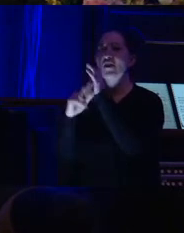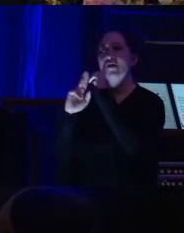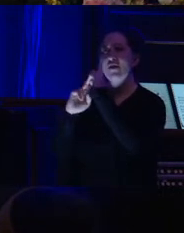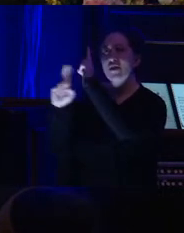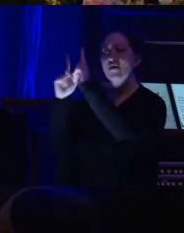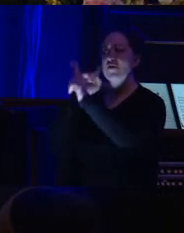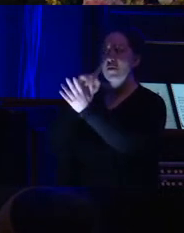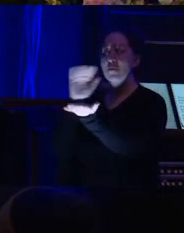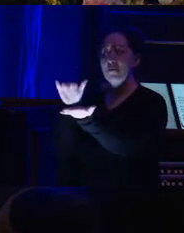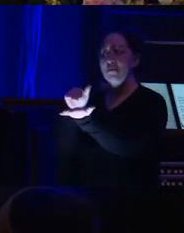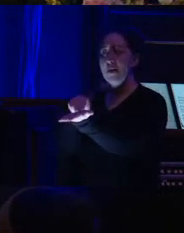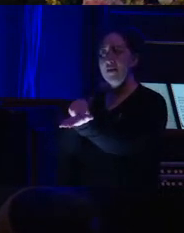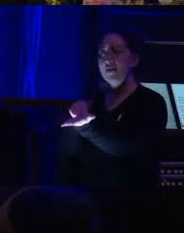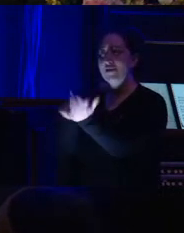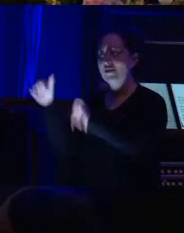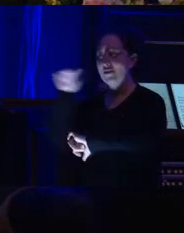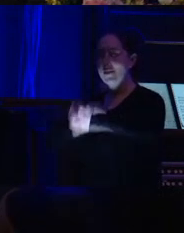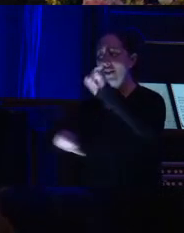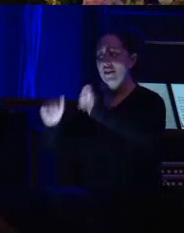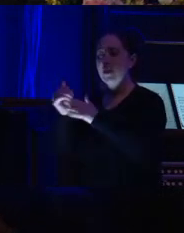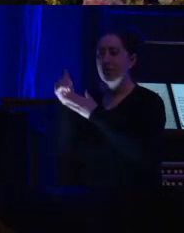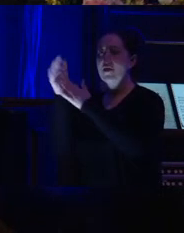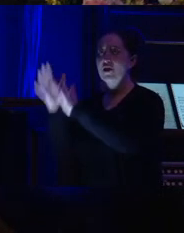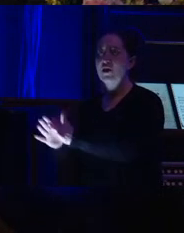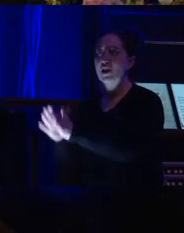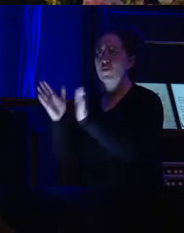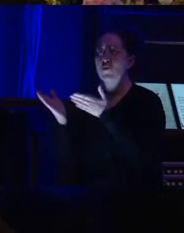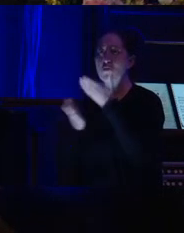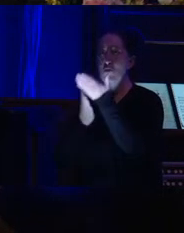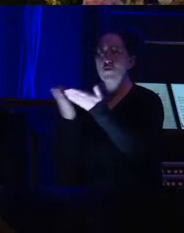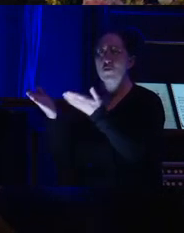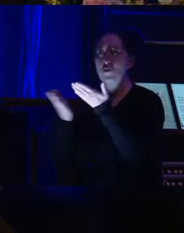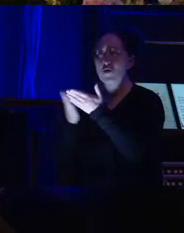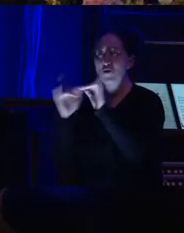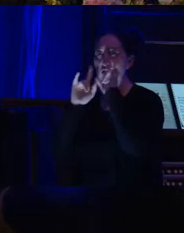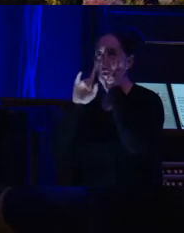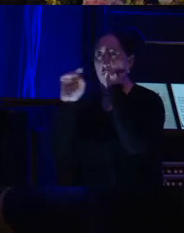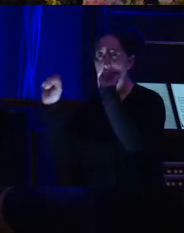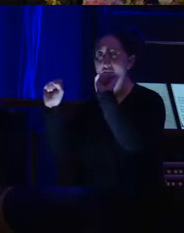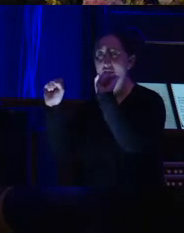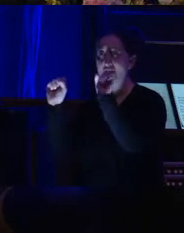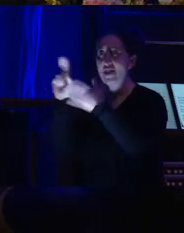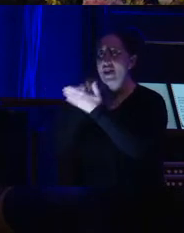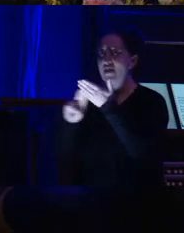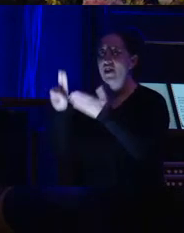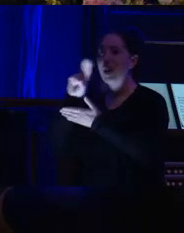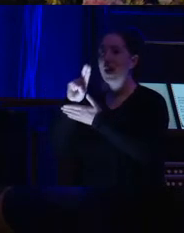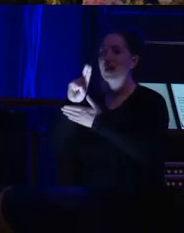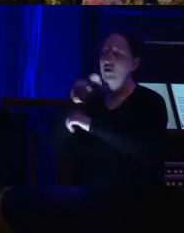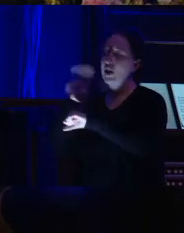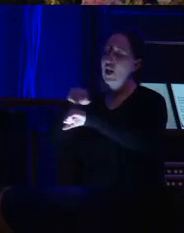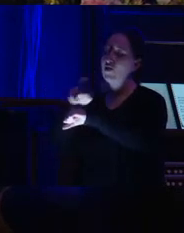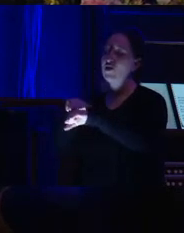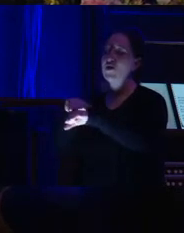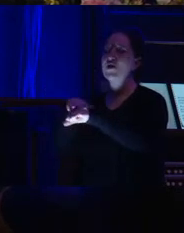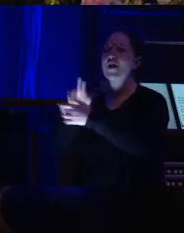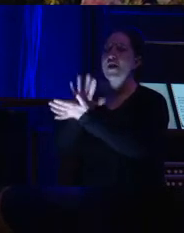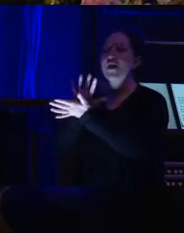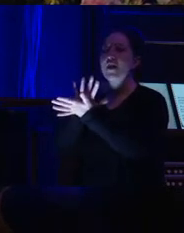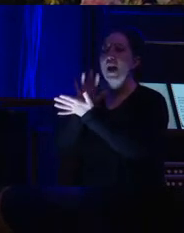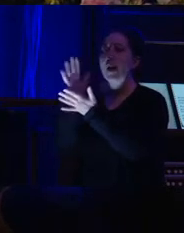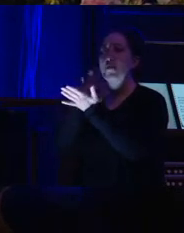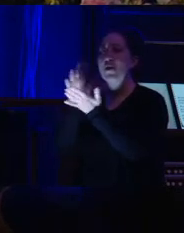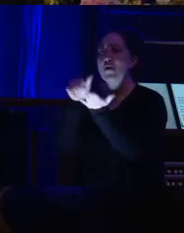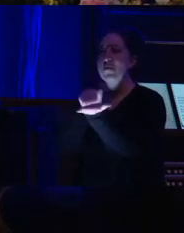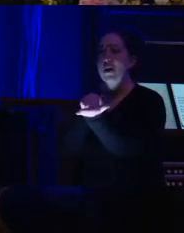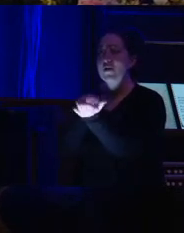science. He's a leader who serves as the president of the National Academy of Medicine of the United States of